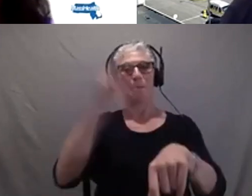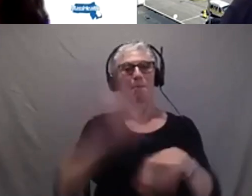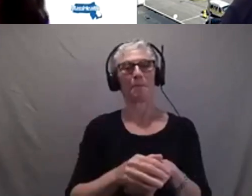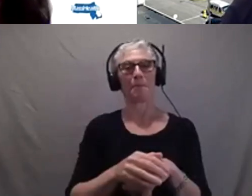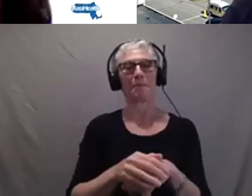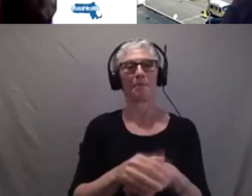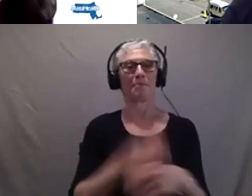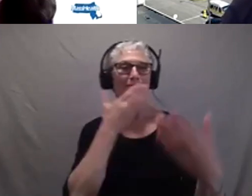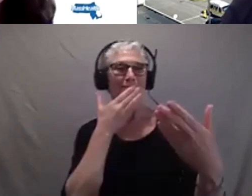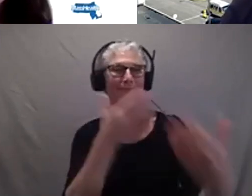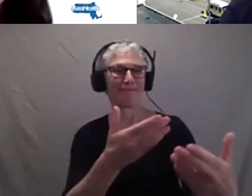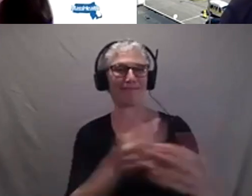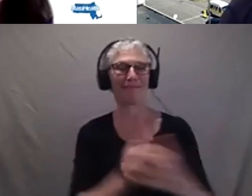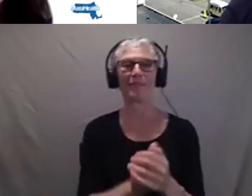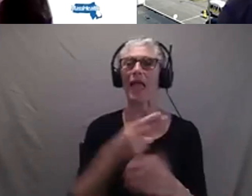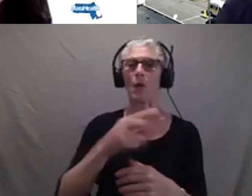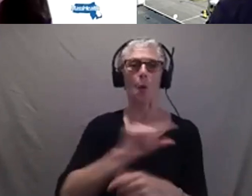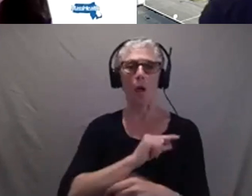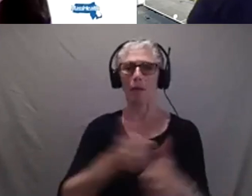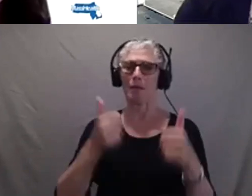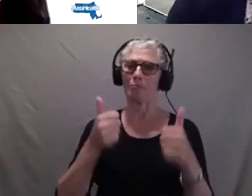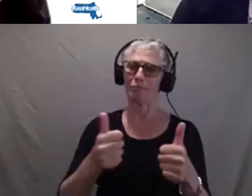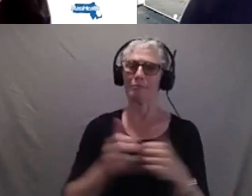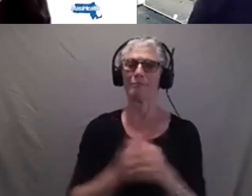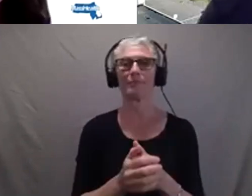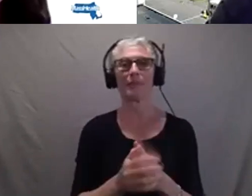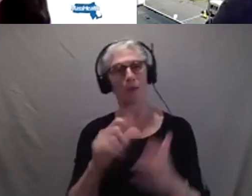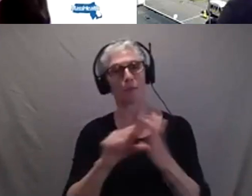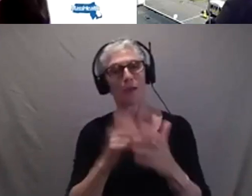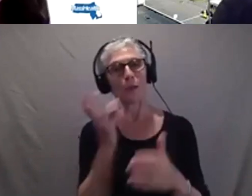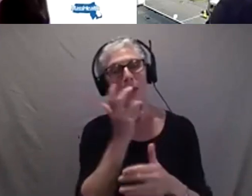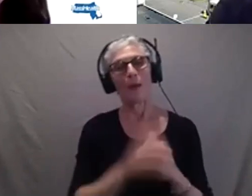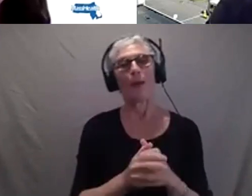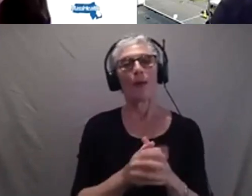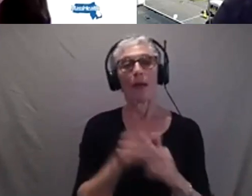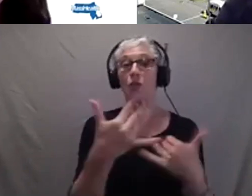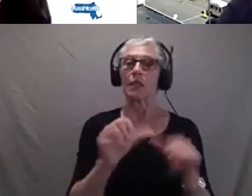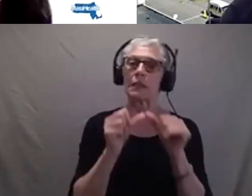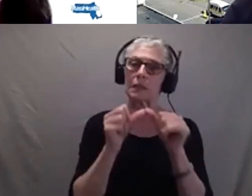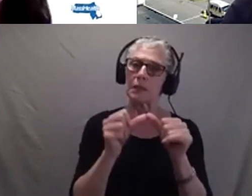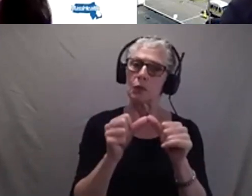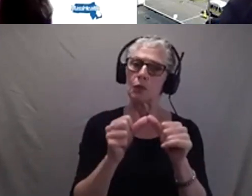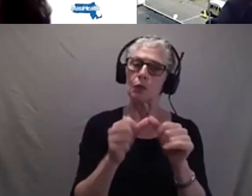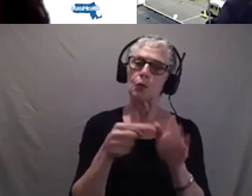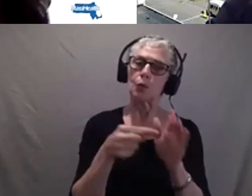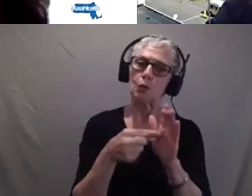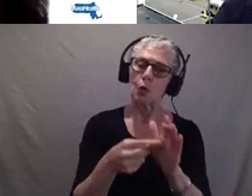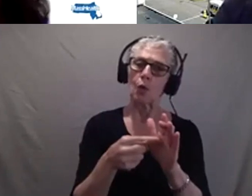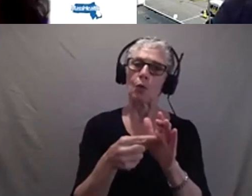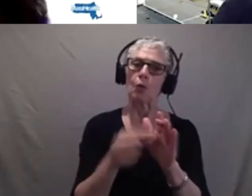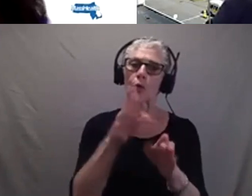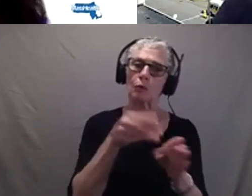quality. I was quite proud and very impressed with the way that she continues to show her professionalism in her